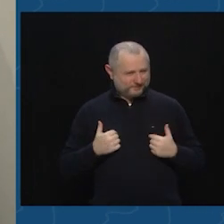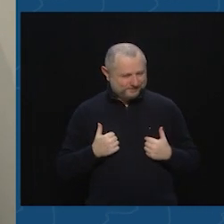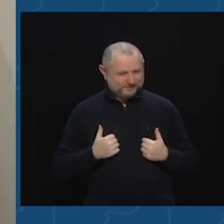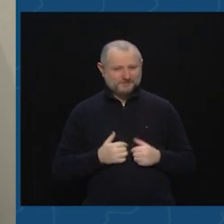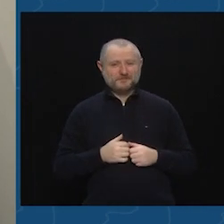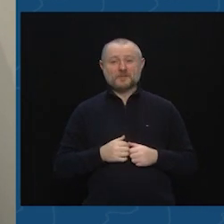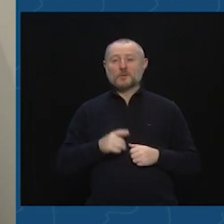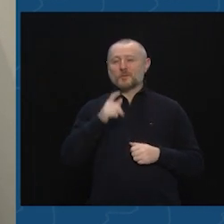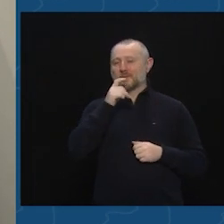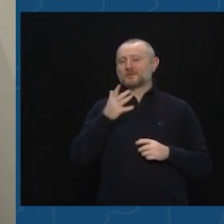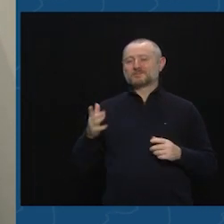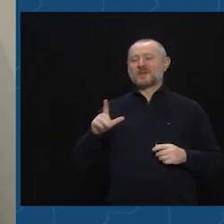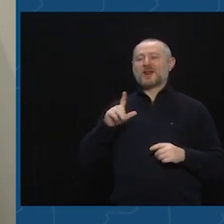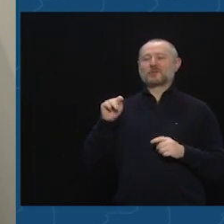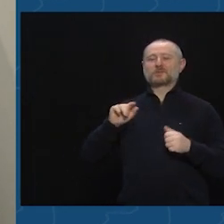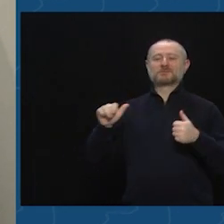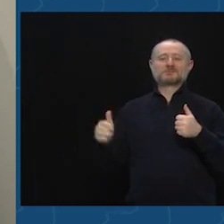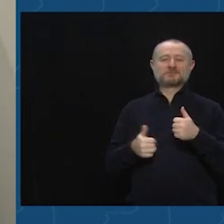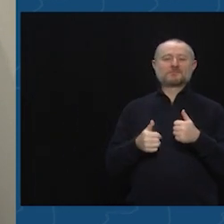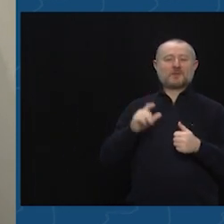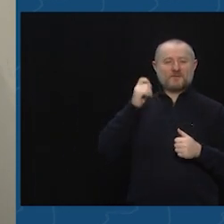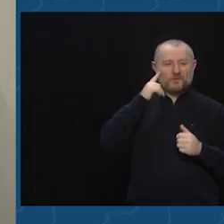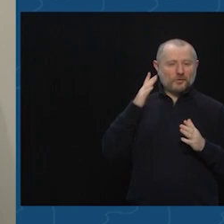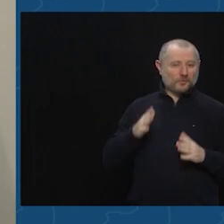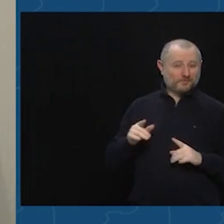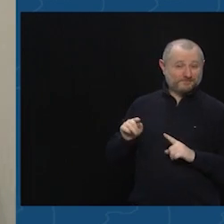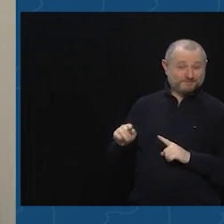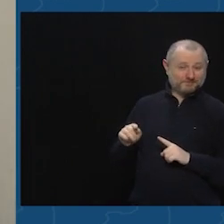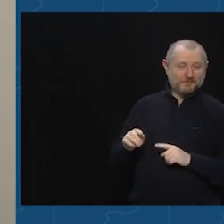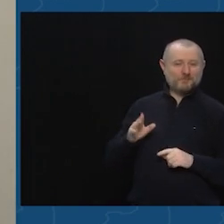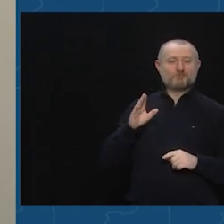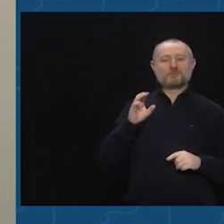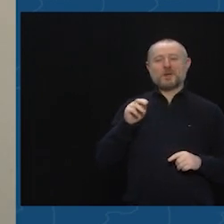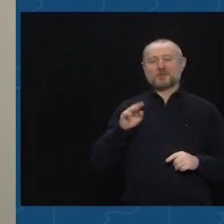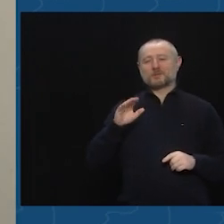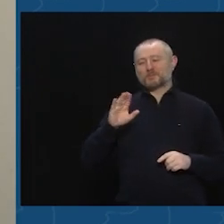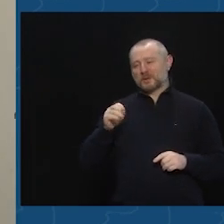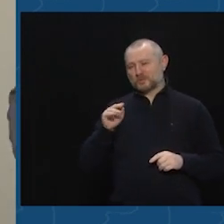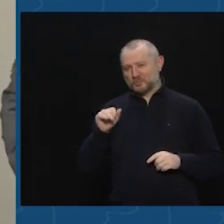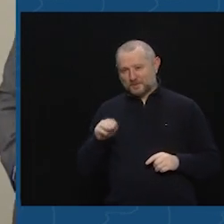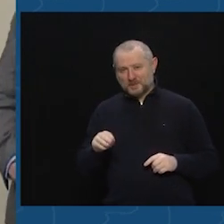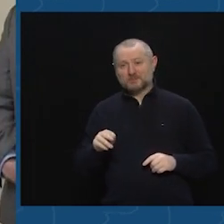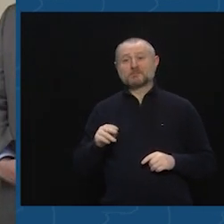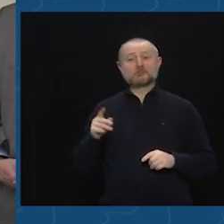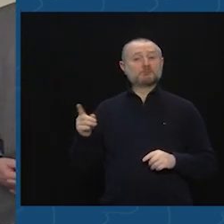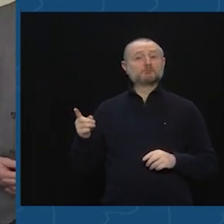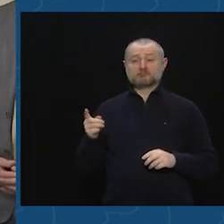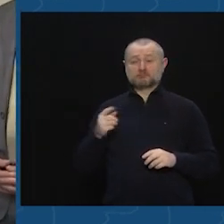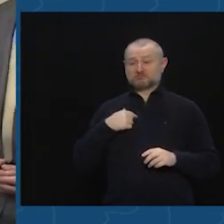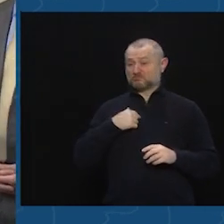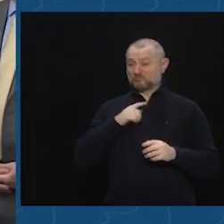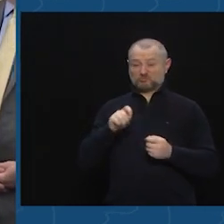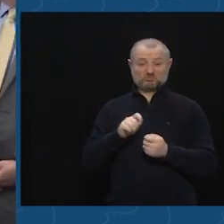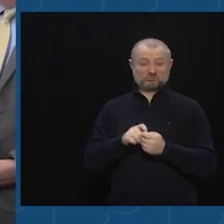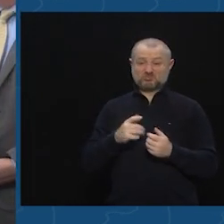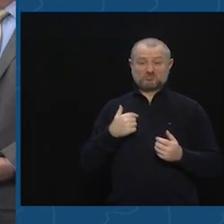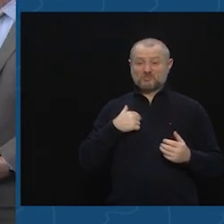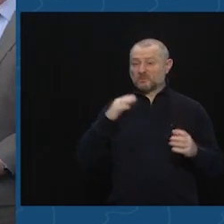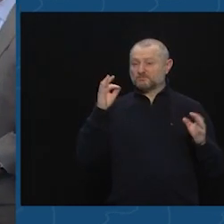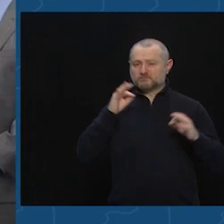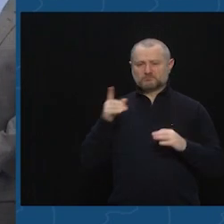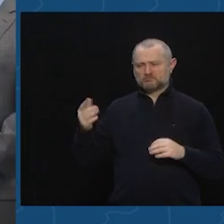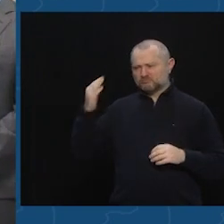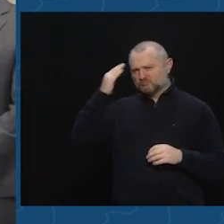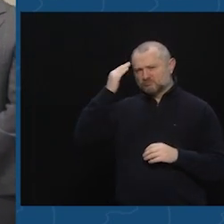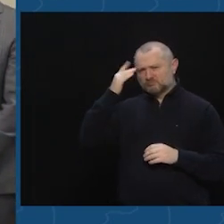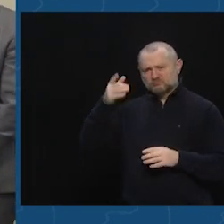has insights that others do not have, and I need to rely on him and his knowledge of the community, particular Harlem, where he's from, where we're seeing